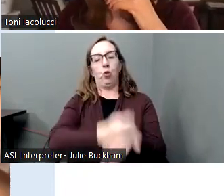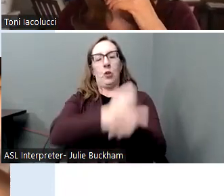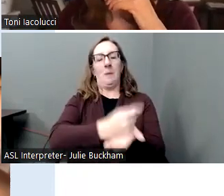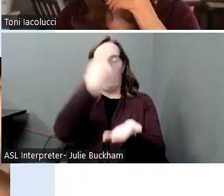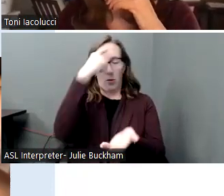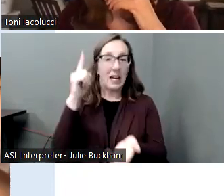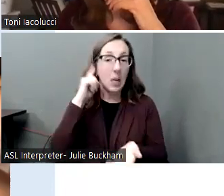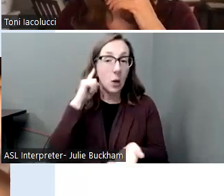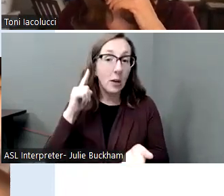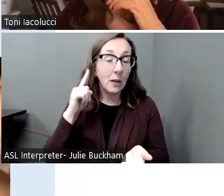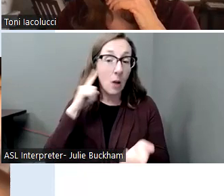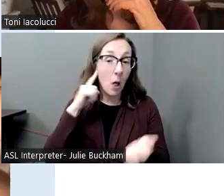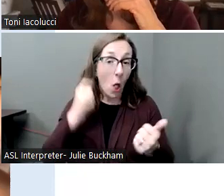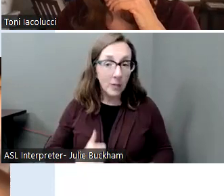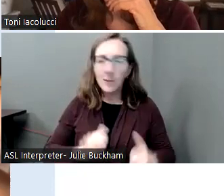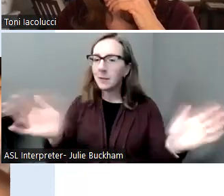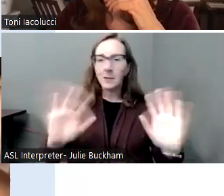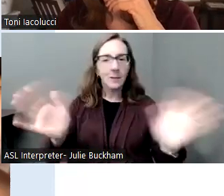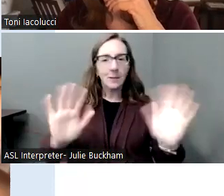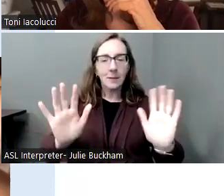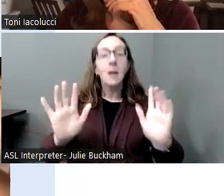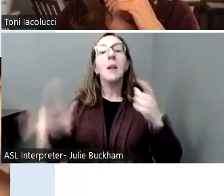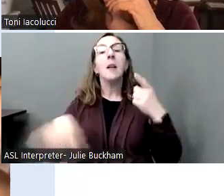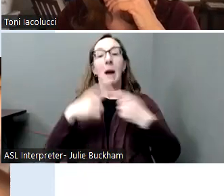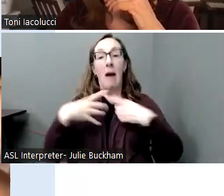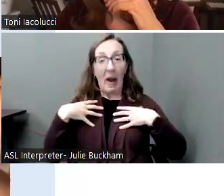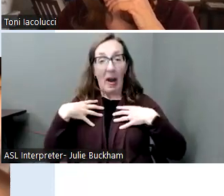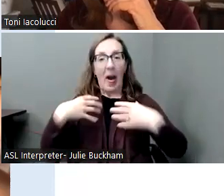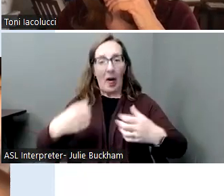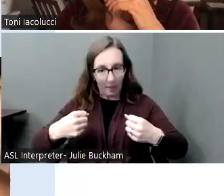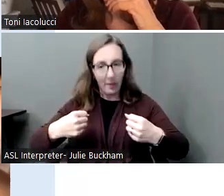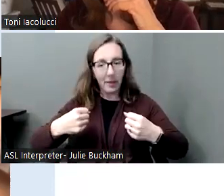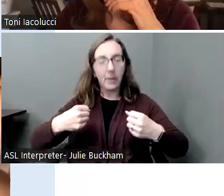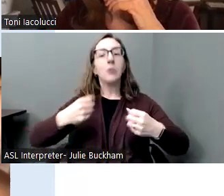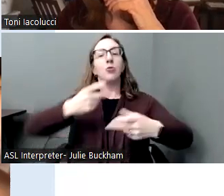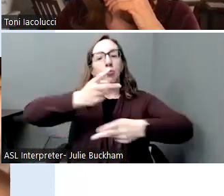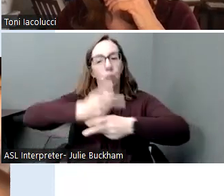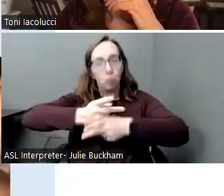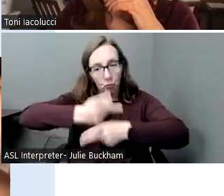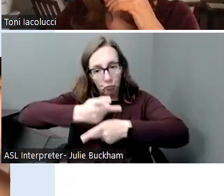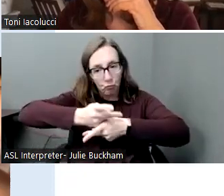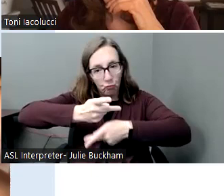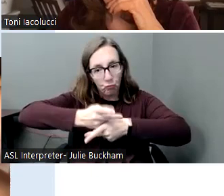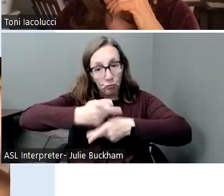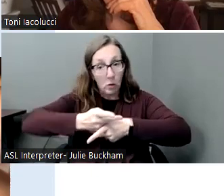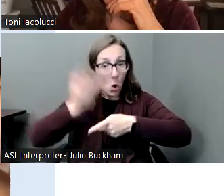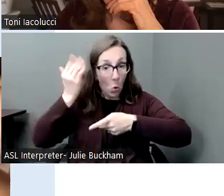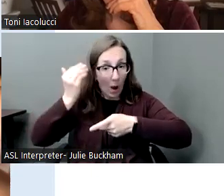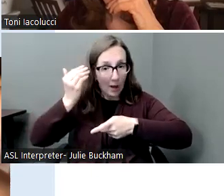treatment with the patient about whatever the health issue is more effectively, because you're